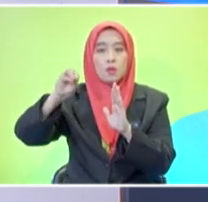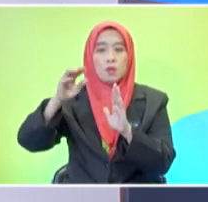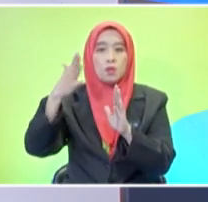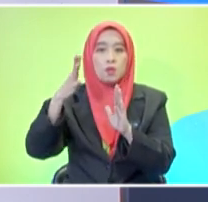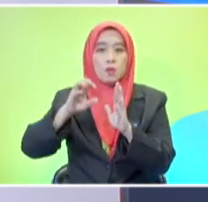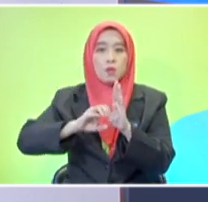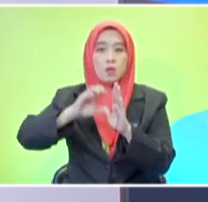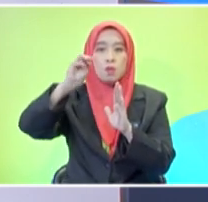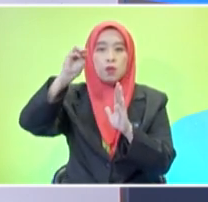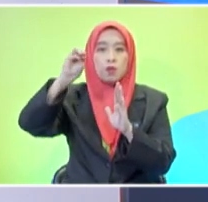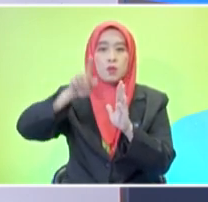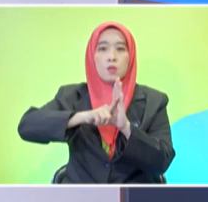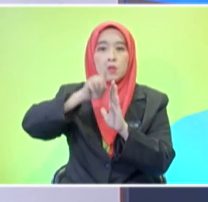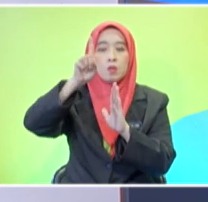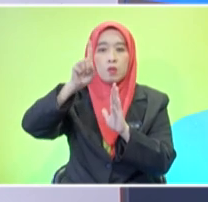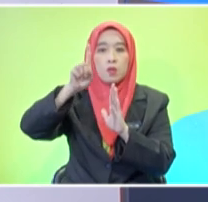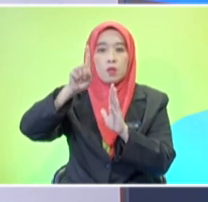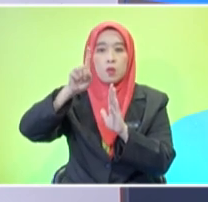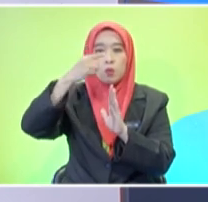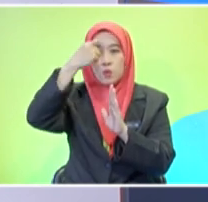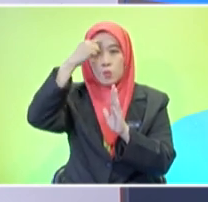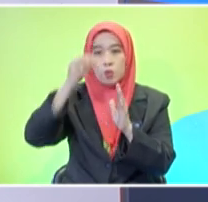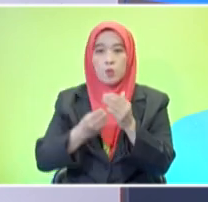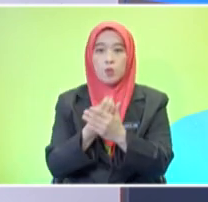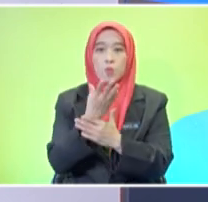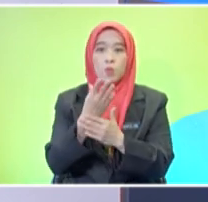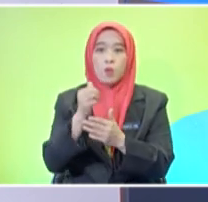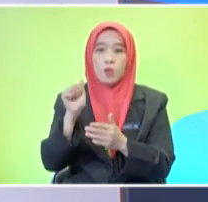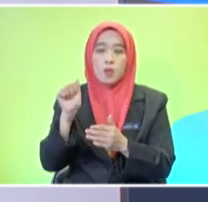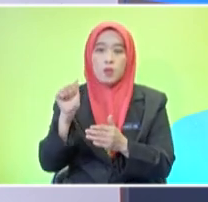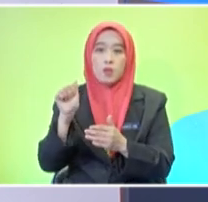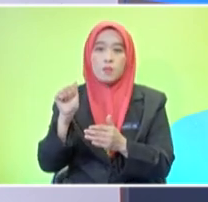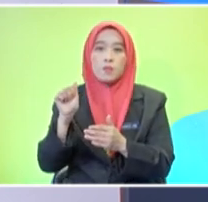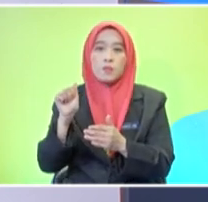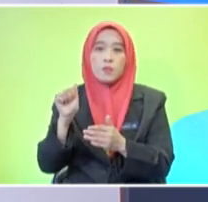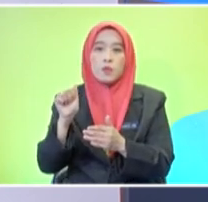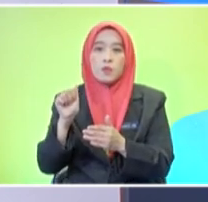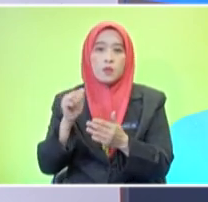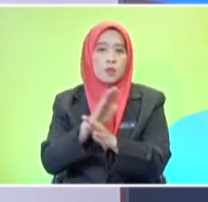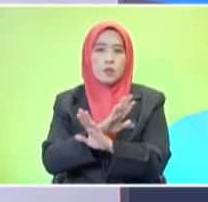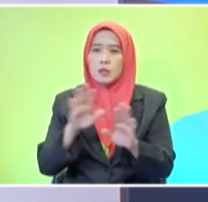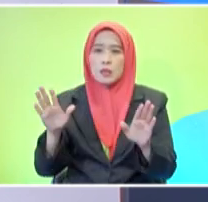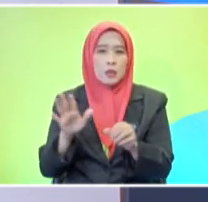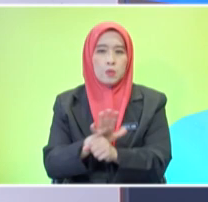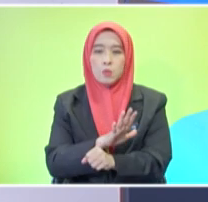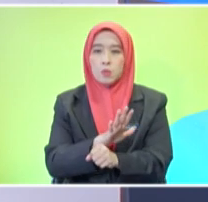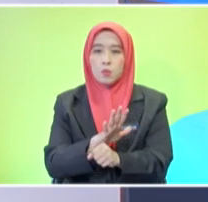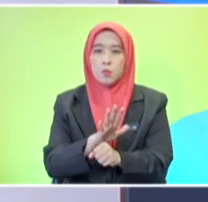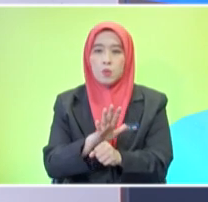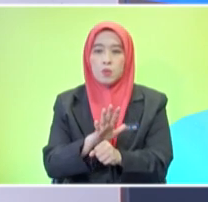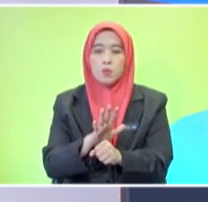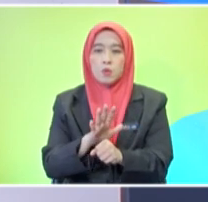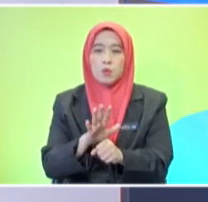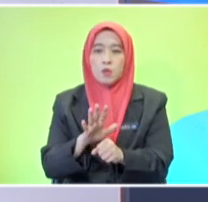centimeter tall. Okay, that is for the plants from pot A. But it is not complete. I will need your help, Shafika.